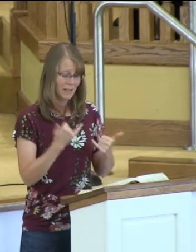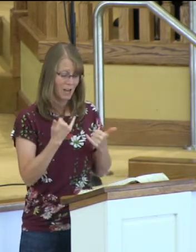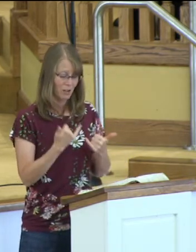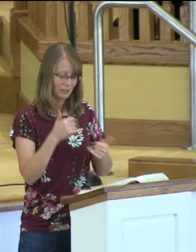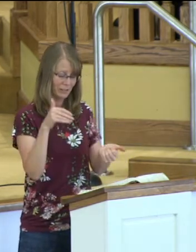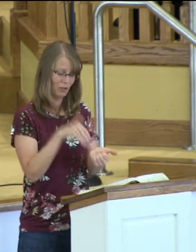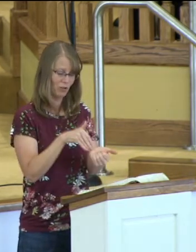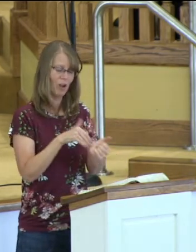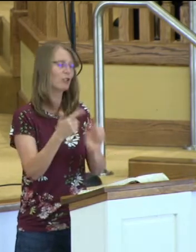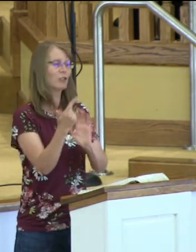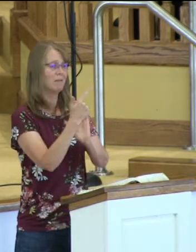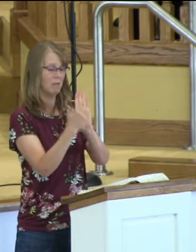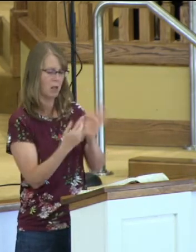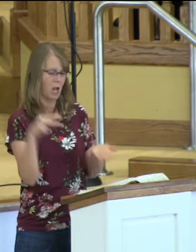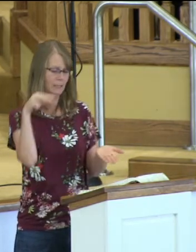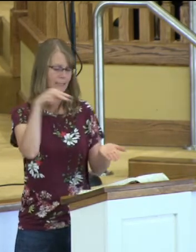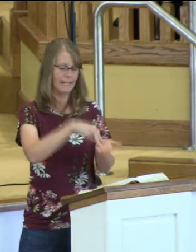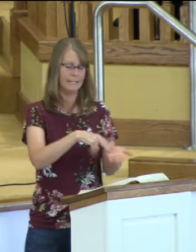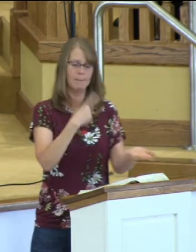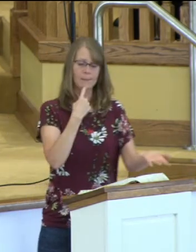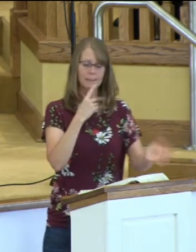the law stands up and says, hey,